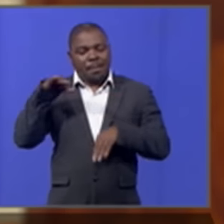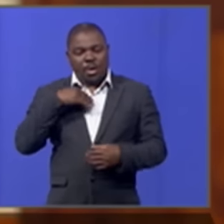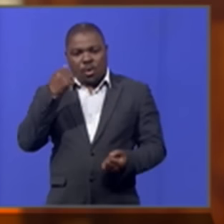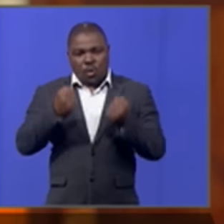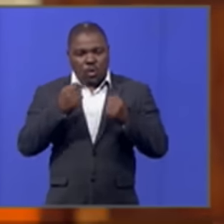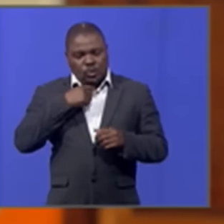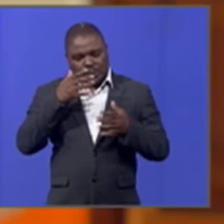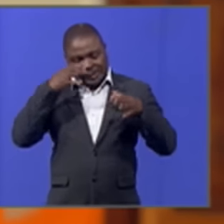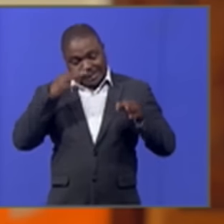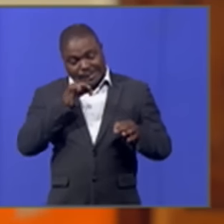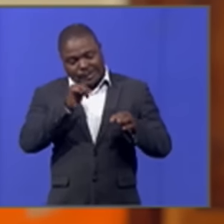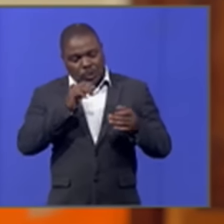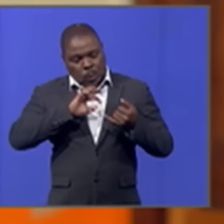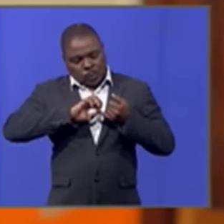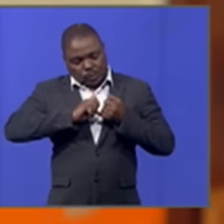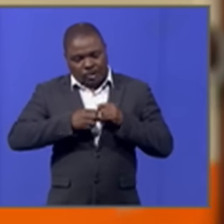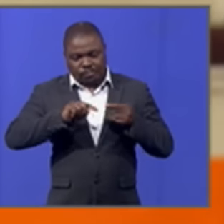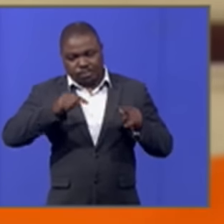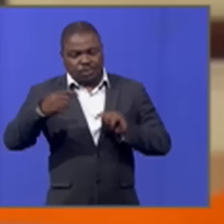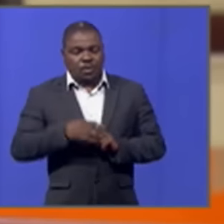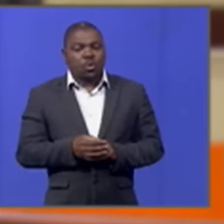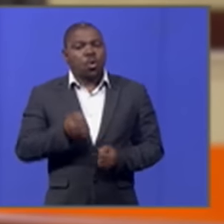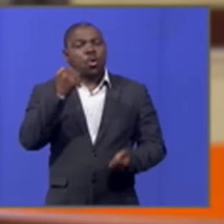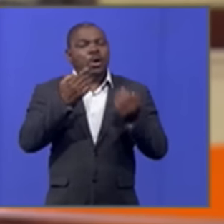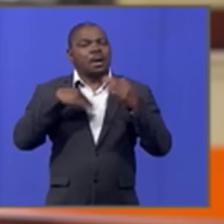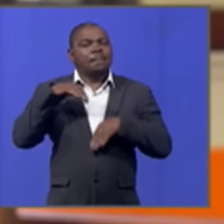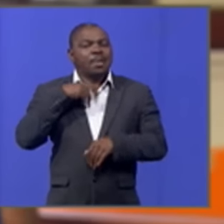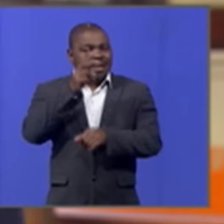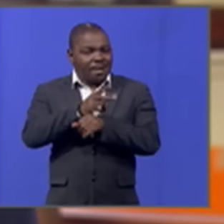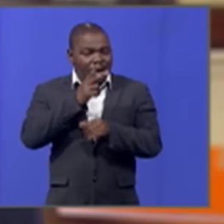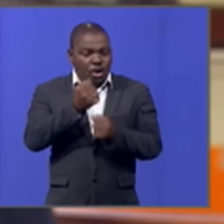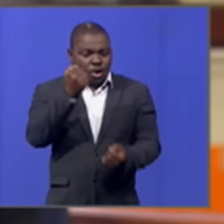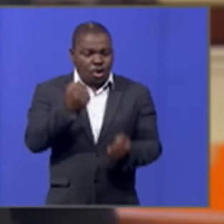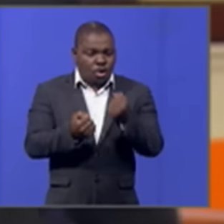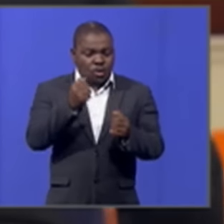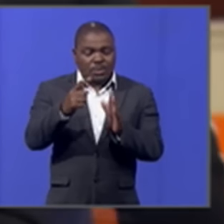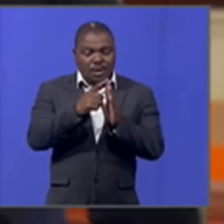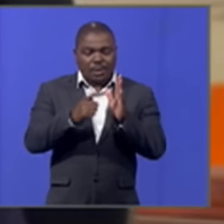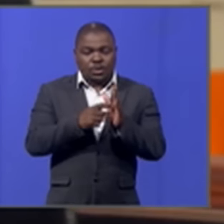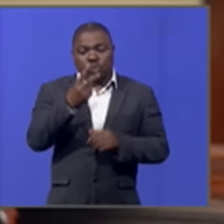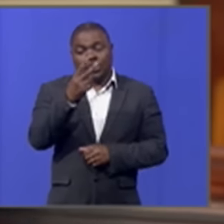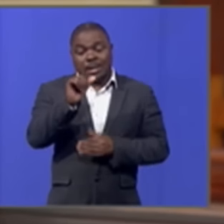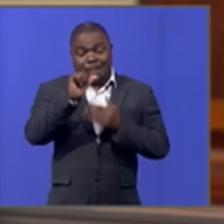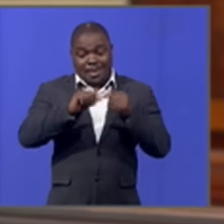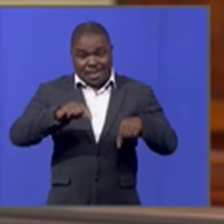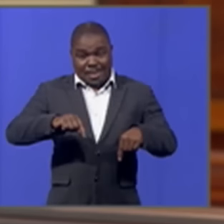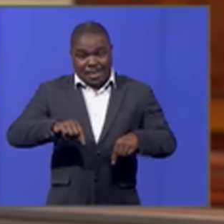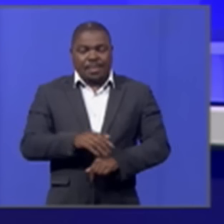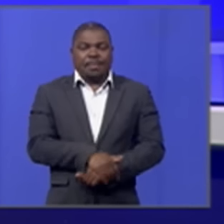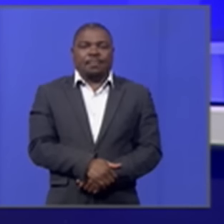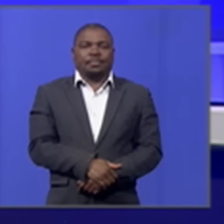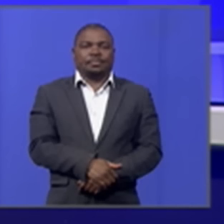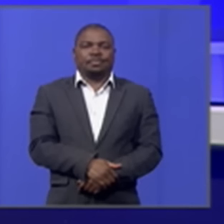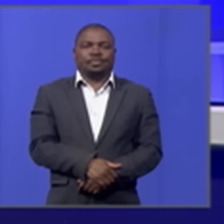taelo e. Kgetsi e tla boela kwa kgotlatshekelo gape fa kgwedi e le 20.